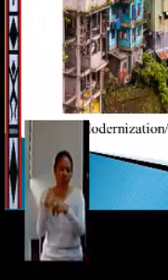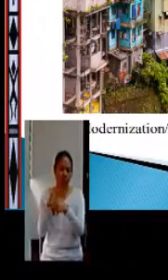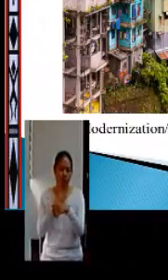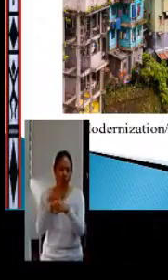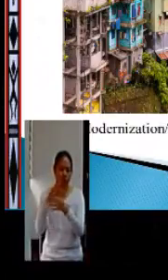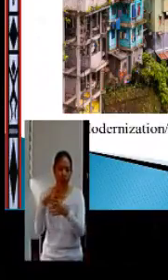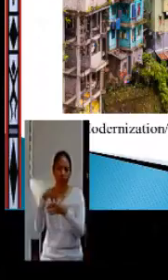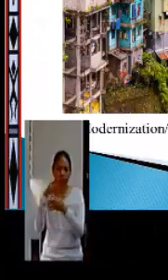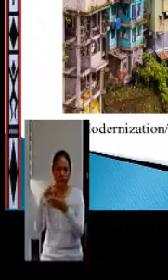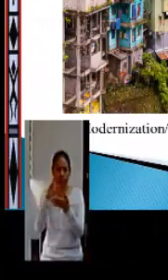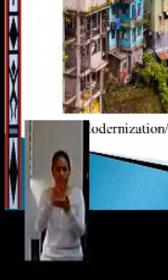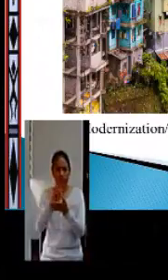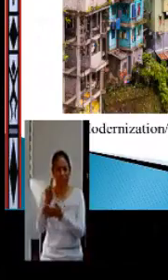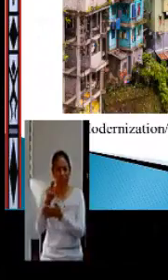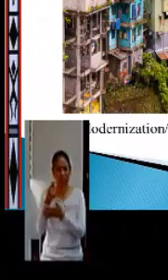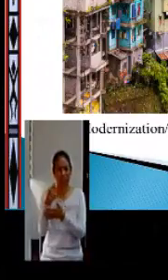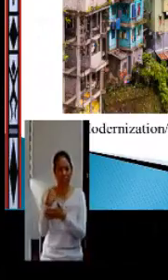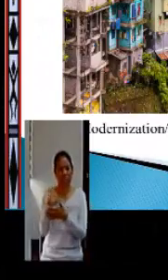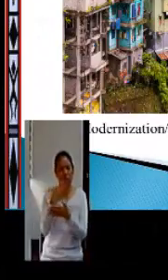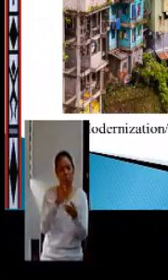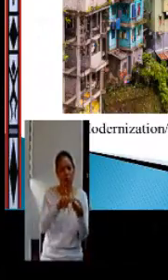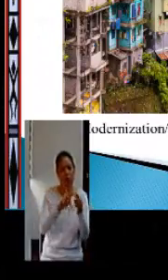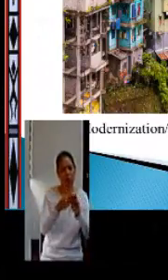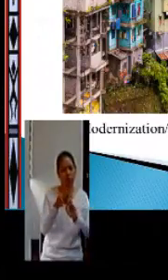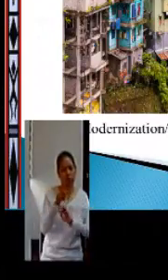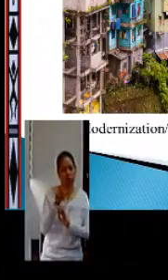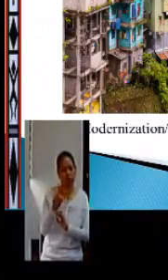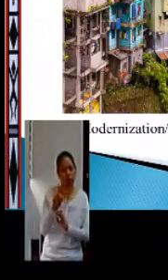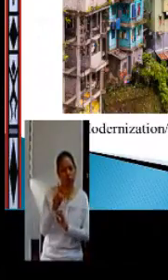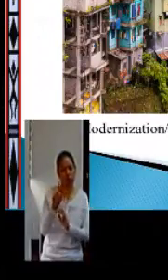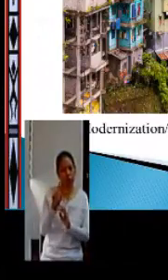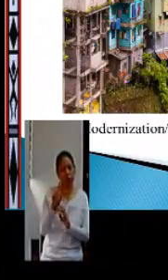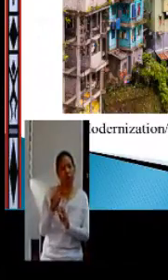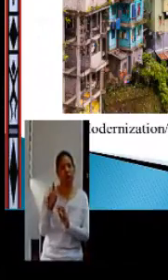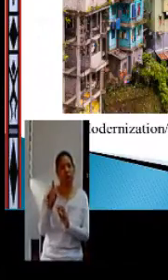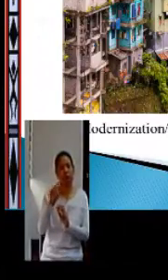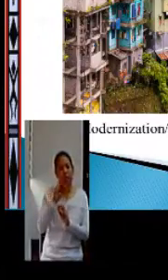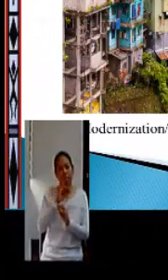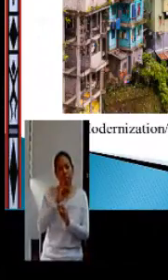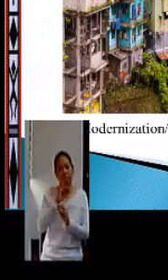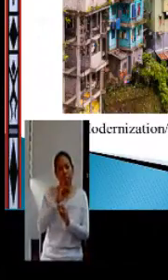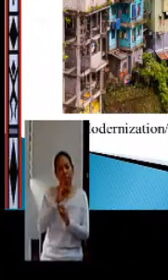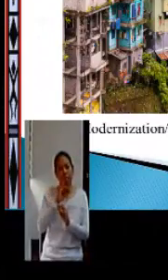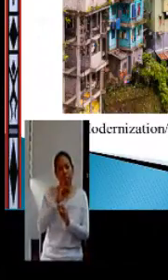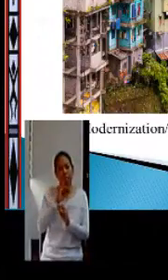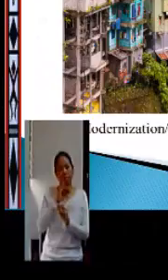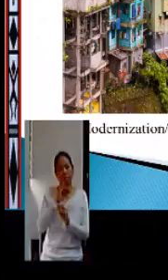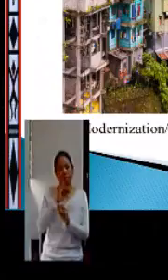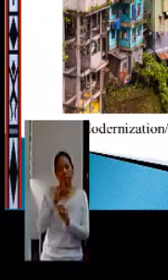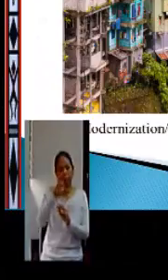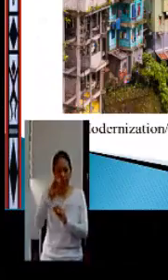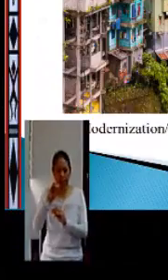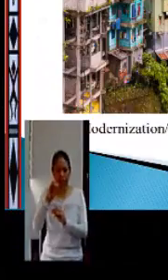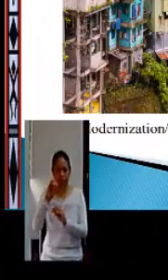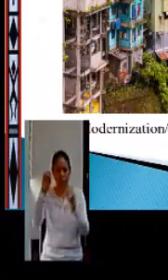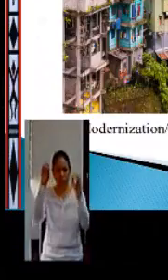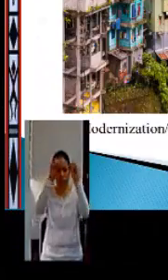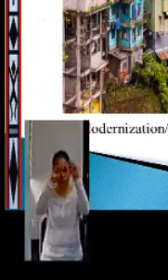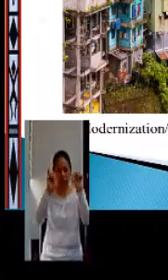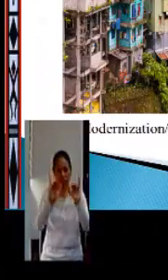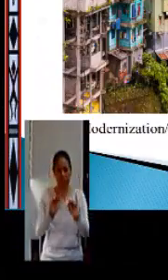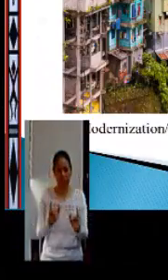our number one problem is actually on disturbed ecosystem. So ngayon, nasisira na po yung ecosystem ng